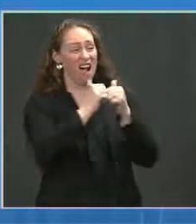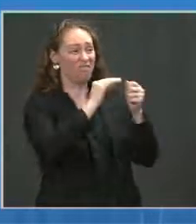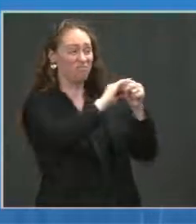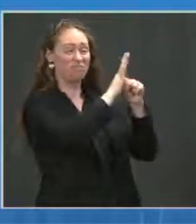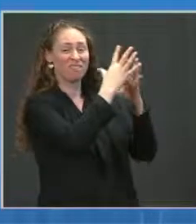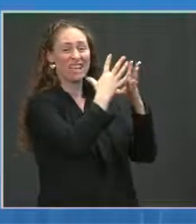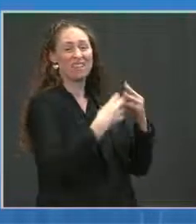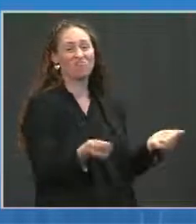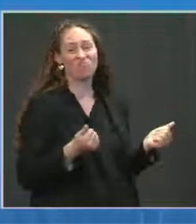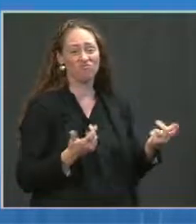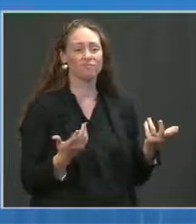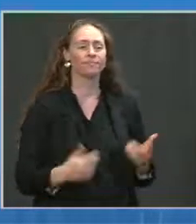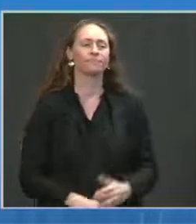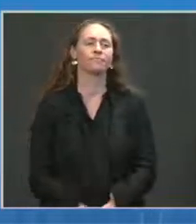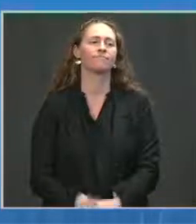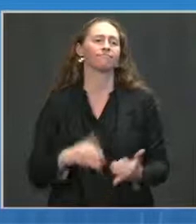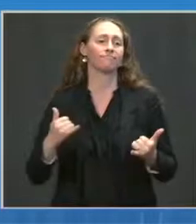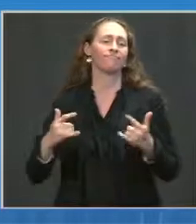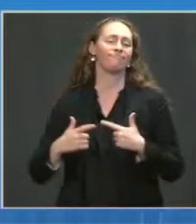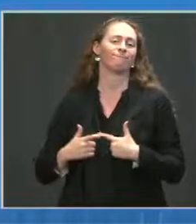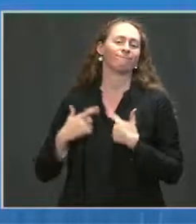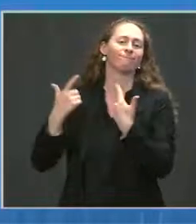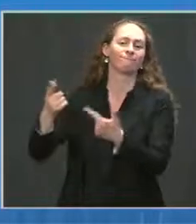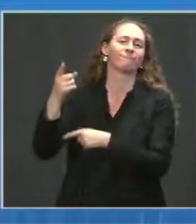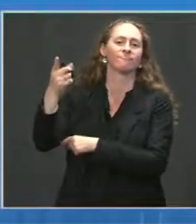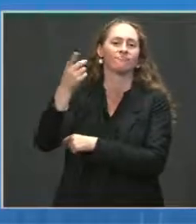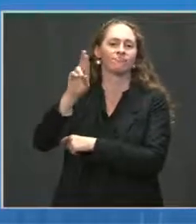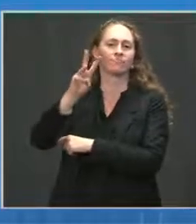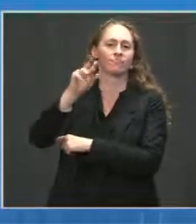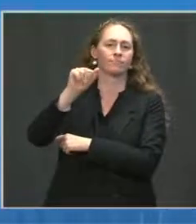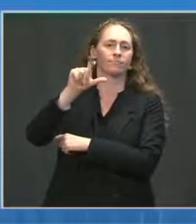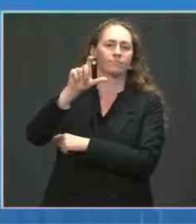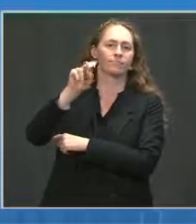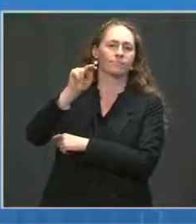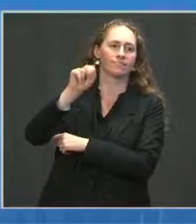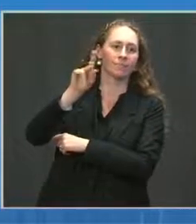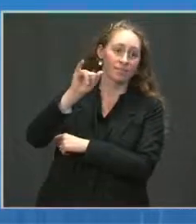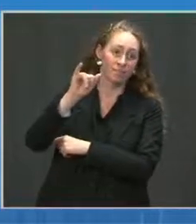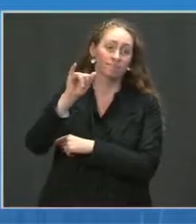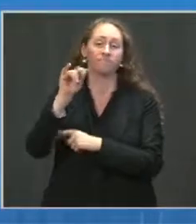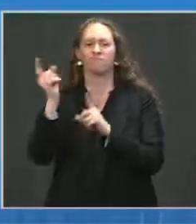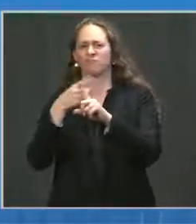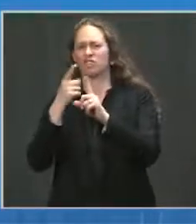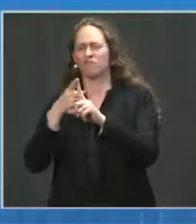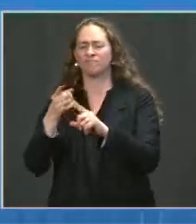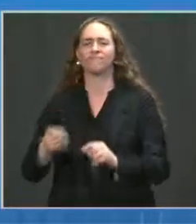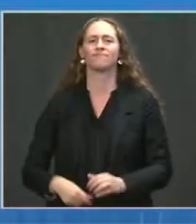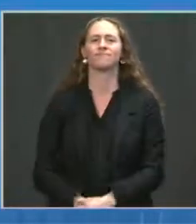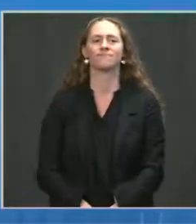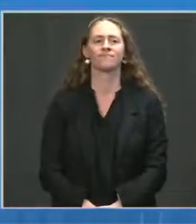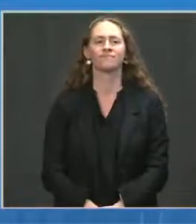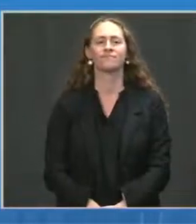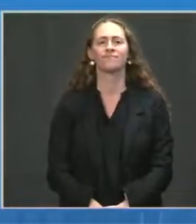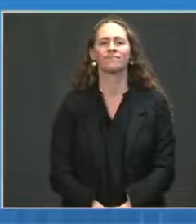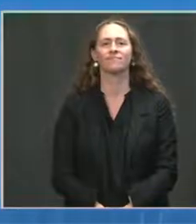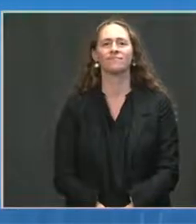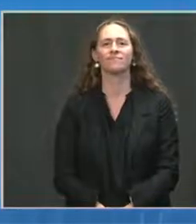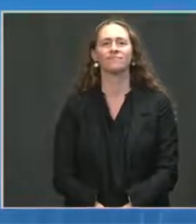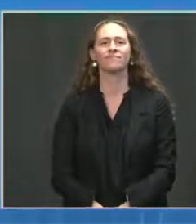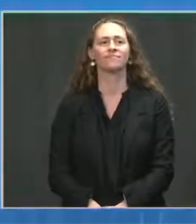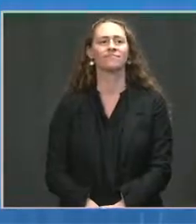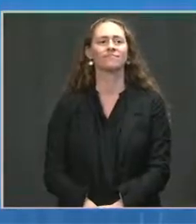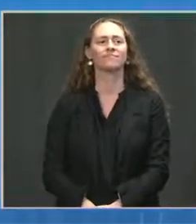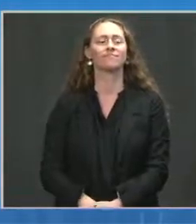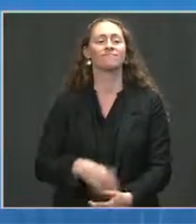With that, let me turn it over to Dr. Walensky and Dr. Fauci. Dr. Walensky first. Good afternoon. Let's begin with an overview of